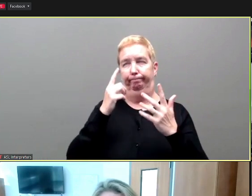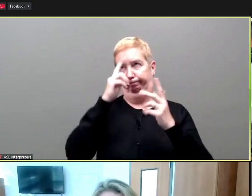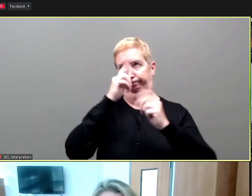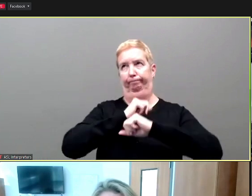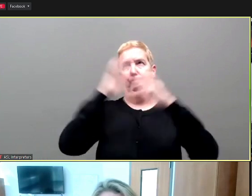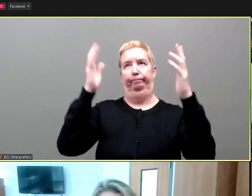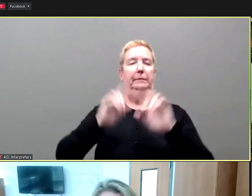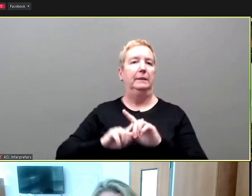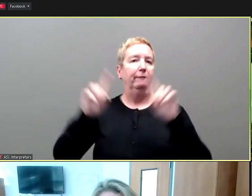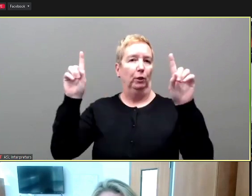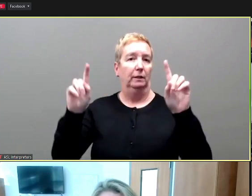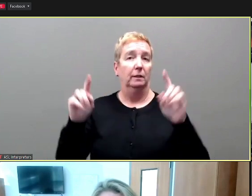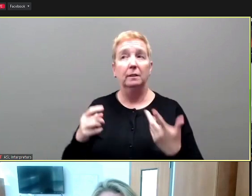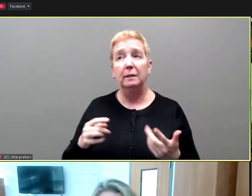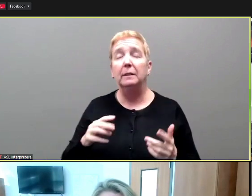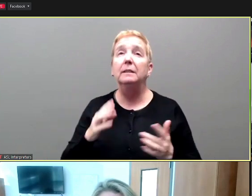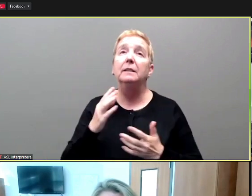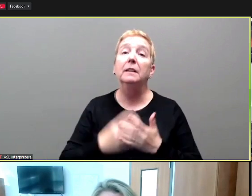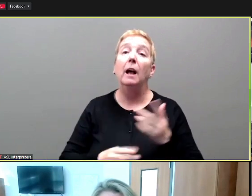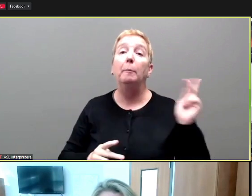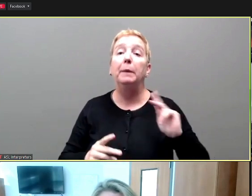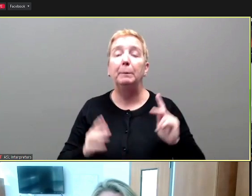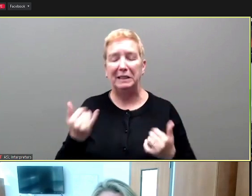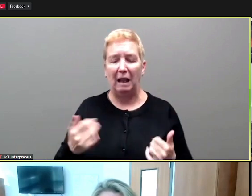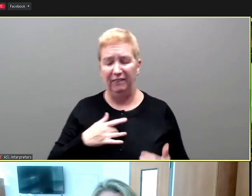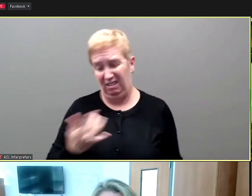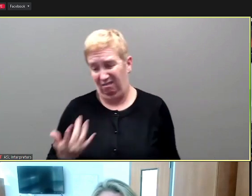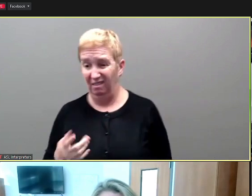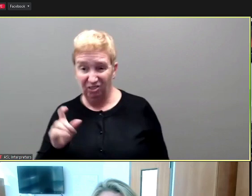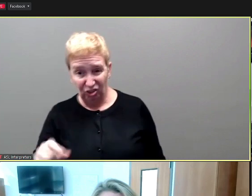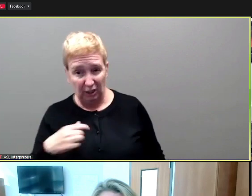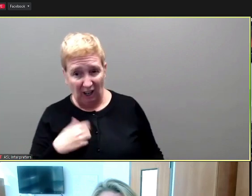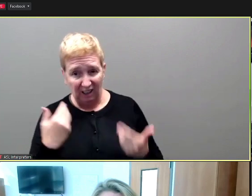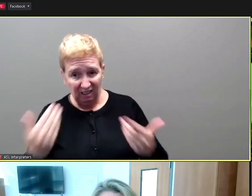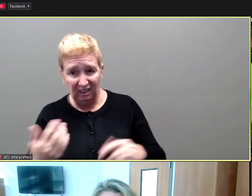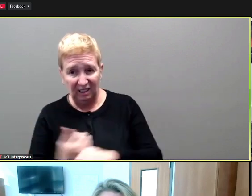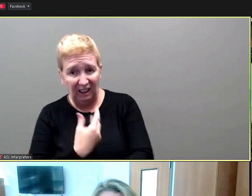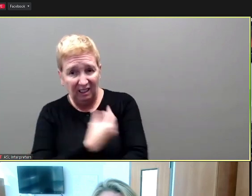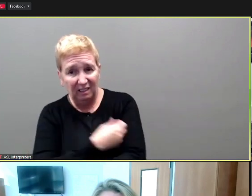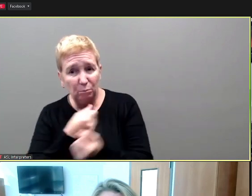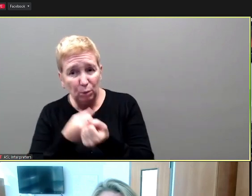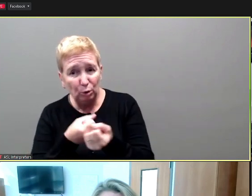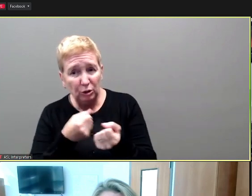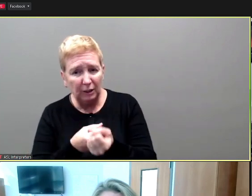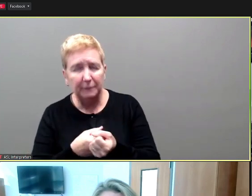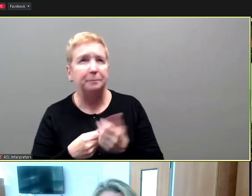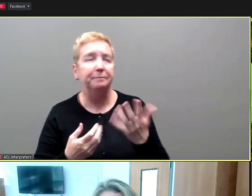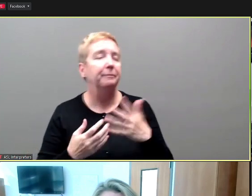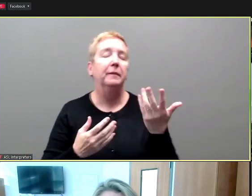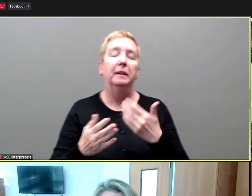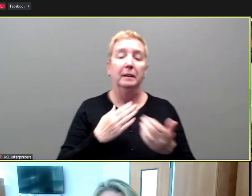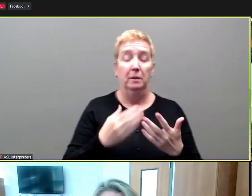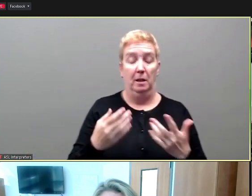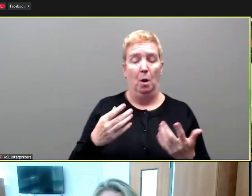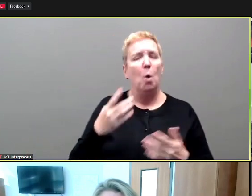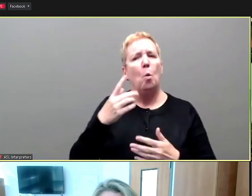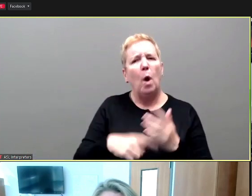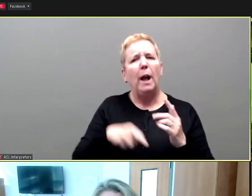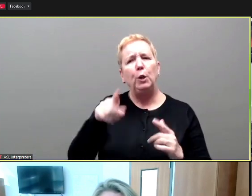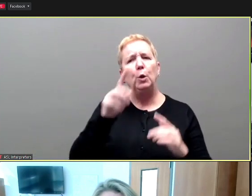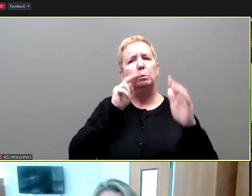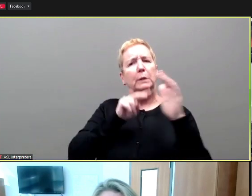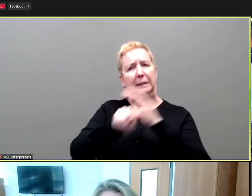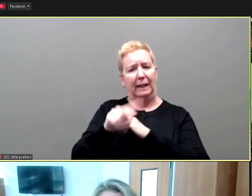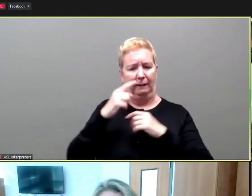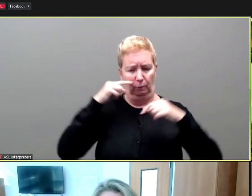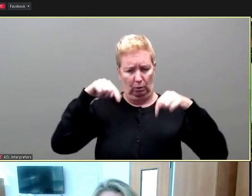should get this booster. And so I guess my question is along the lines of, what do you expect for New